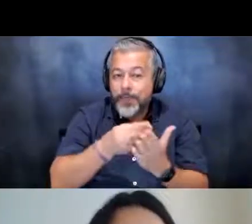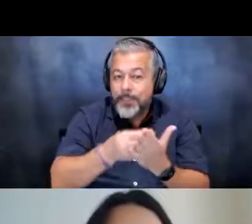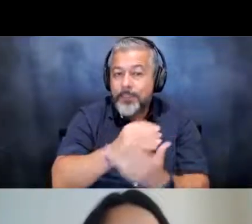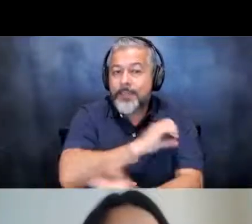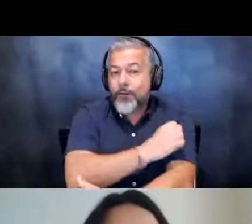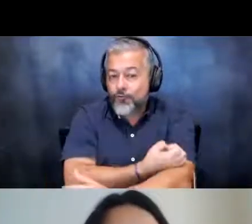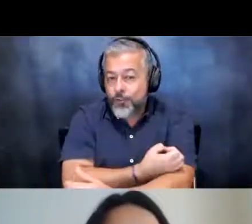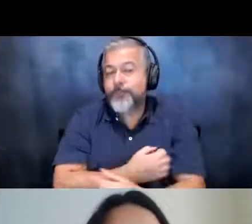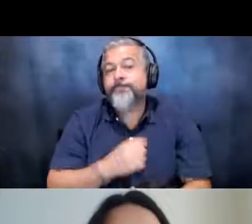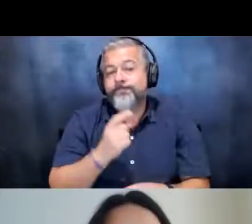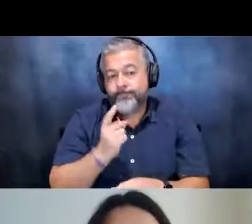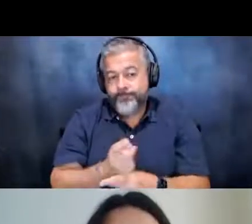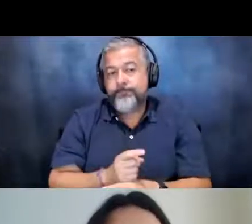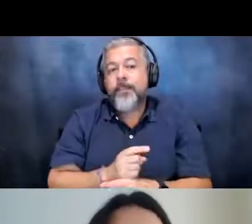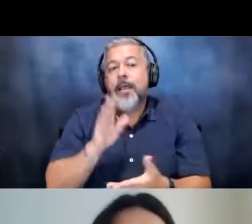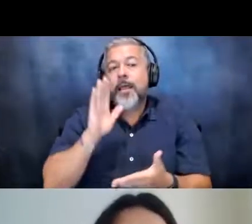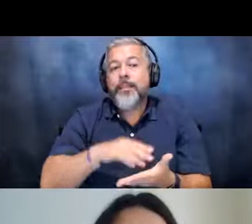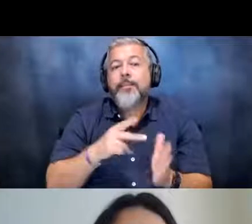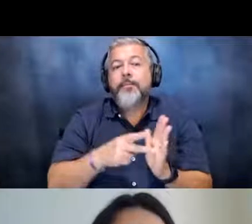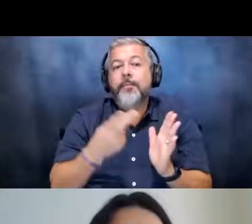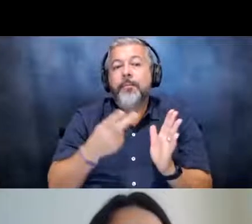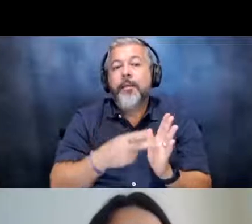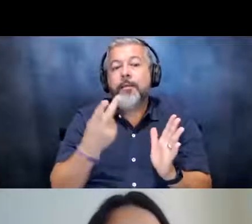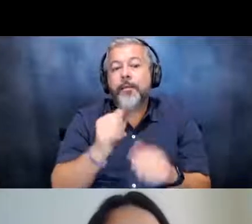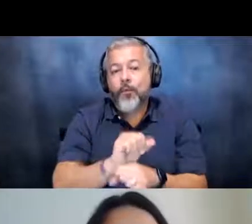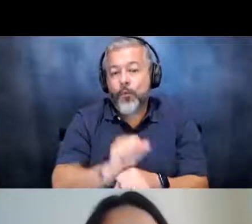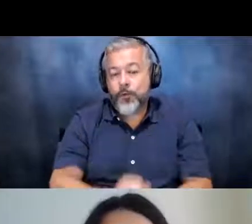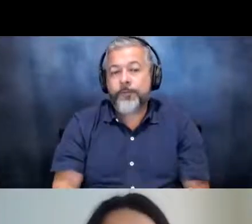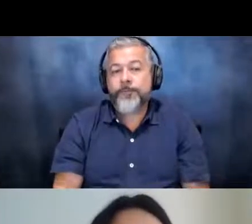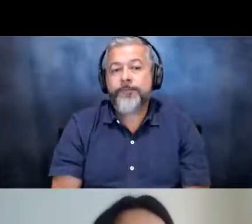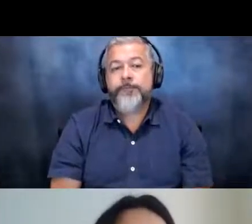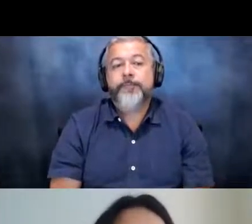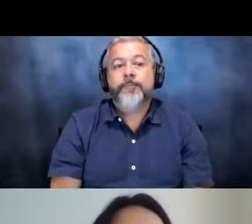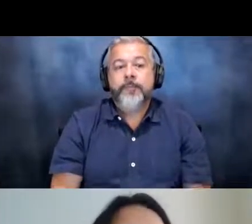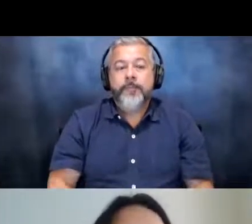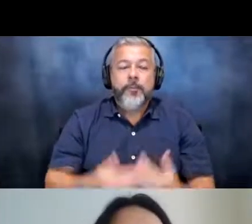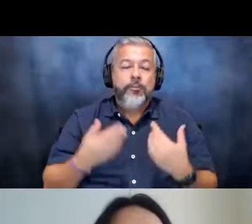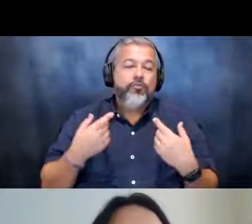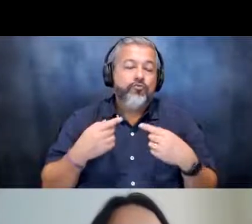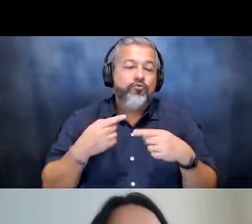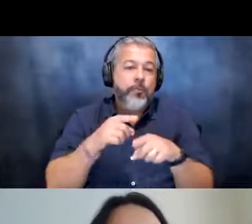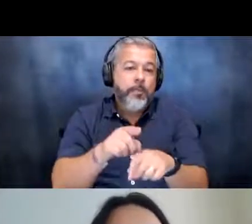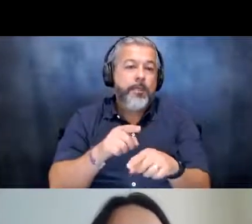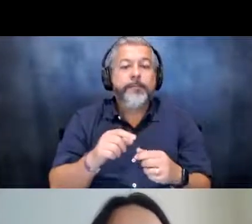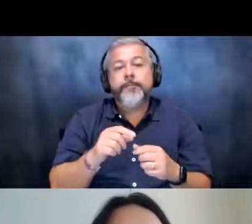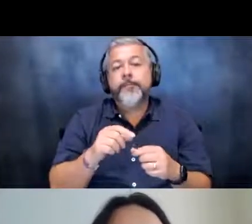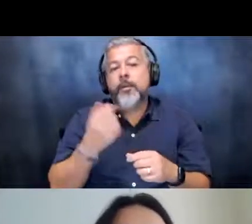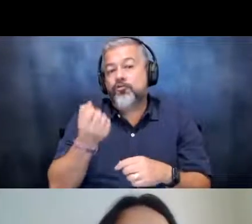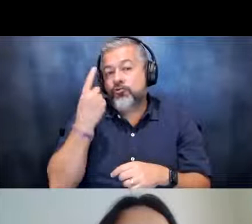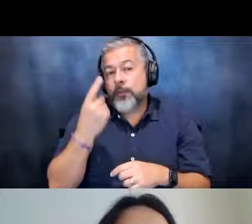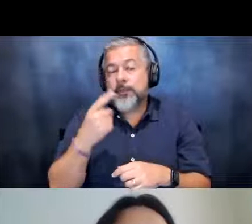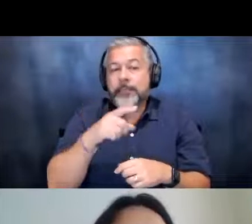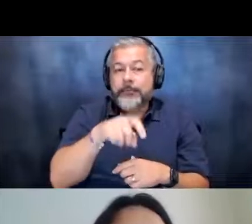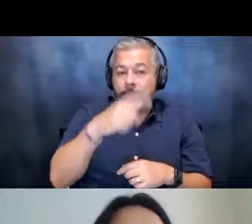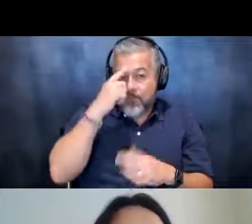Yeah, less duplication of efforts, streamlining, understanding need for